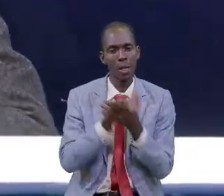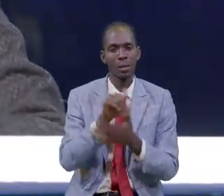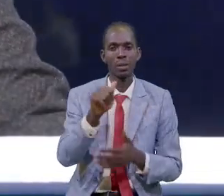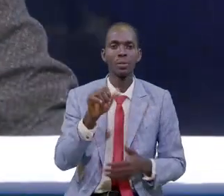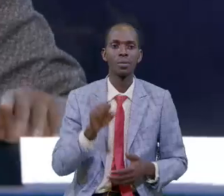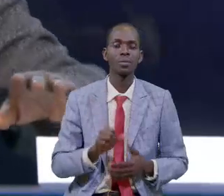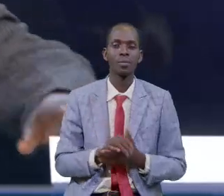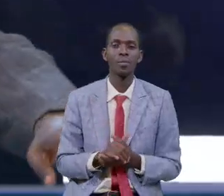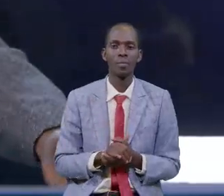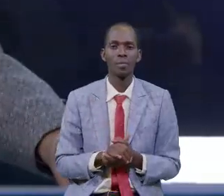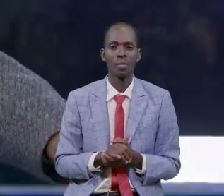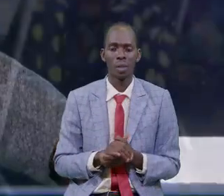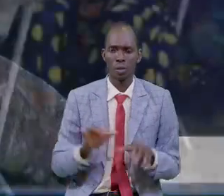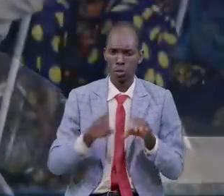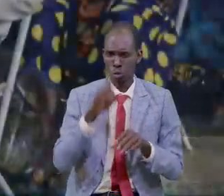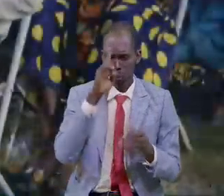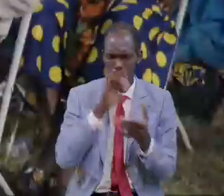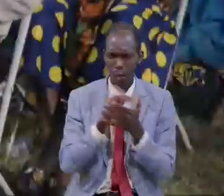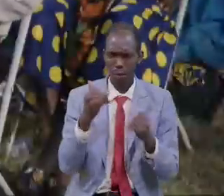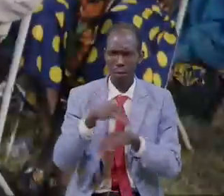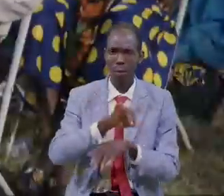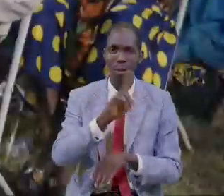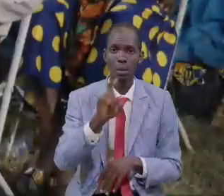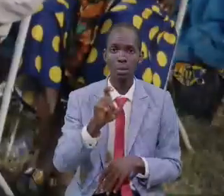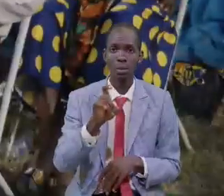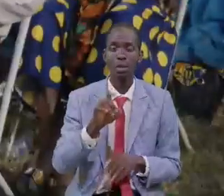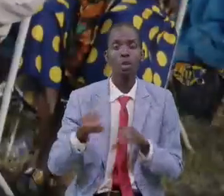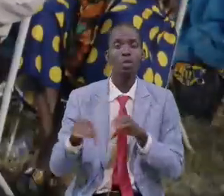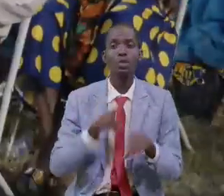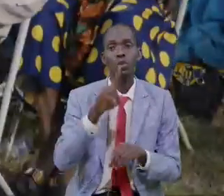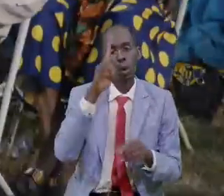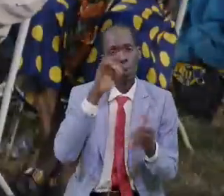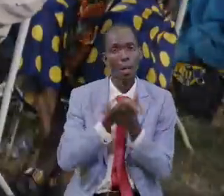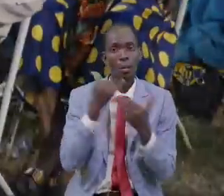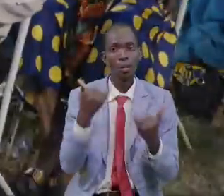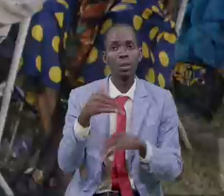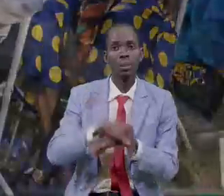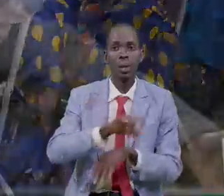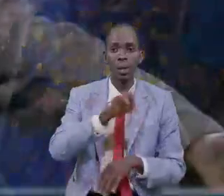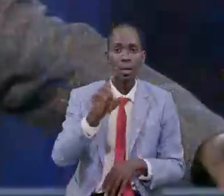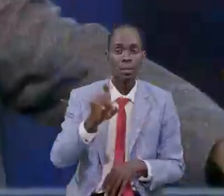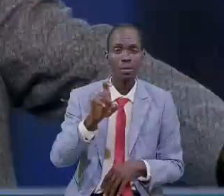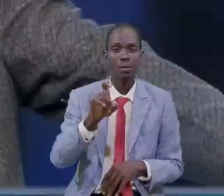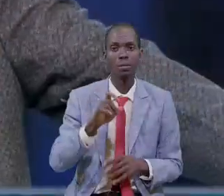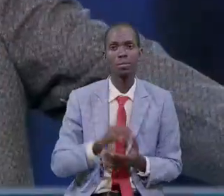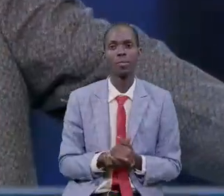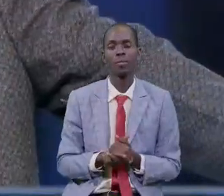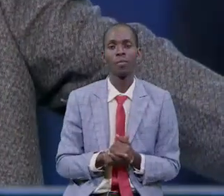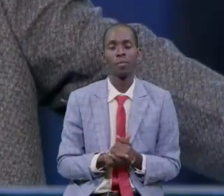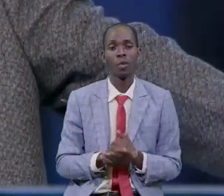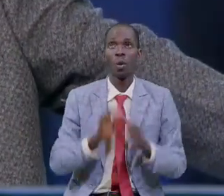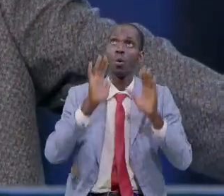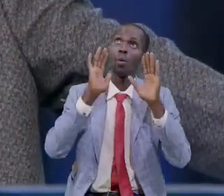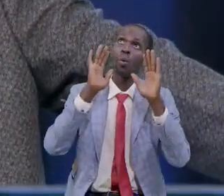believe. Do you believe tonight? Do you believe tonight? Signs and wonders